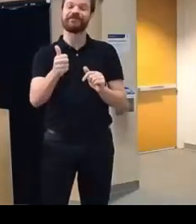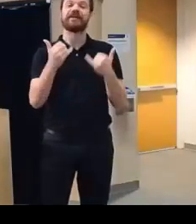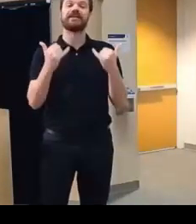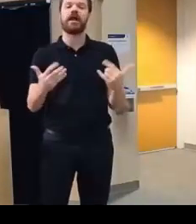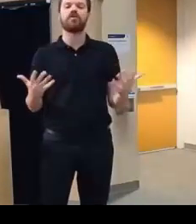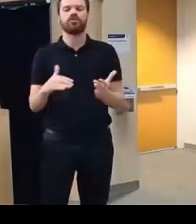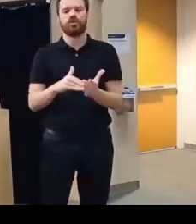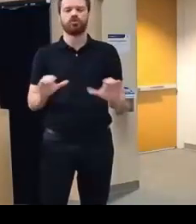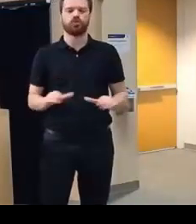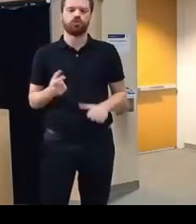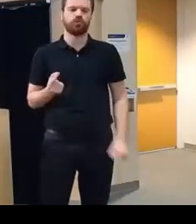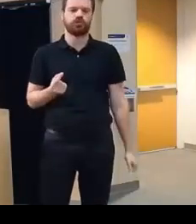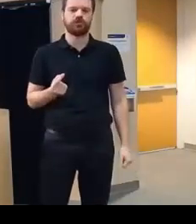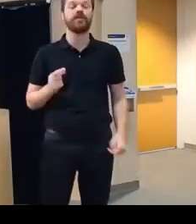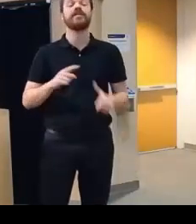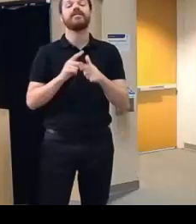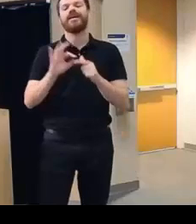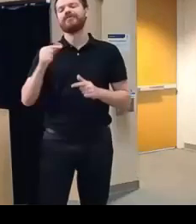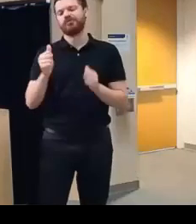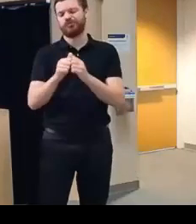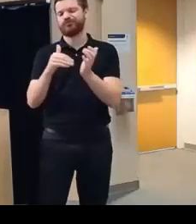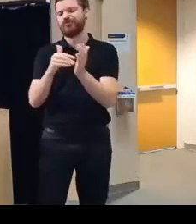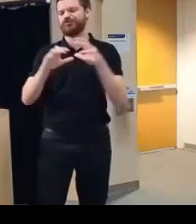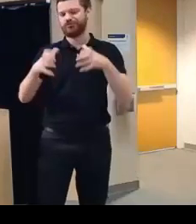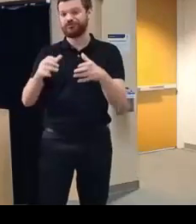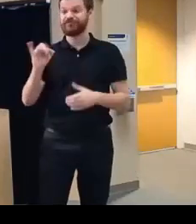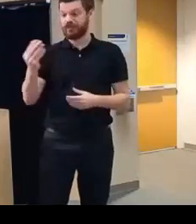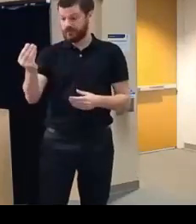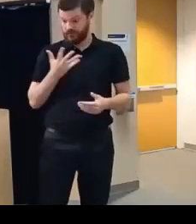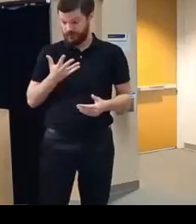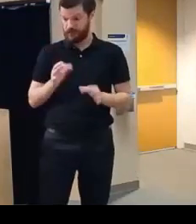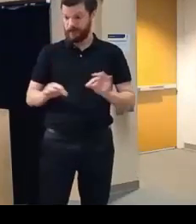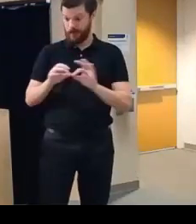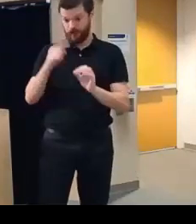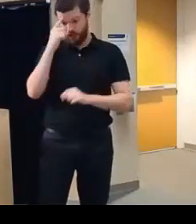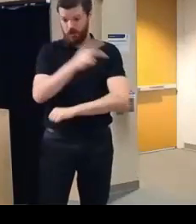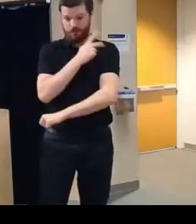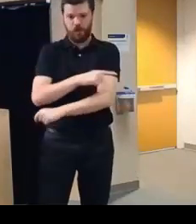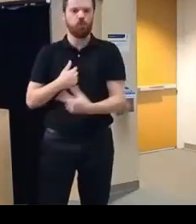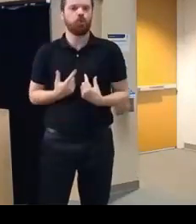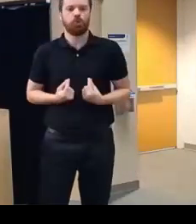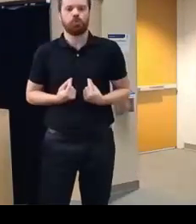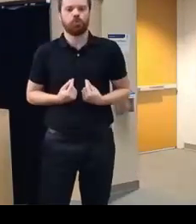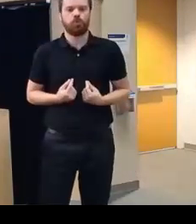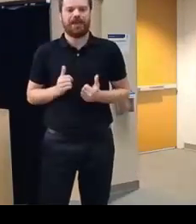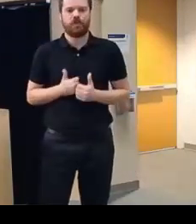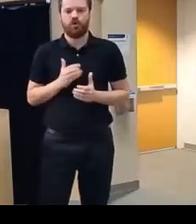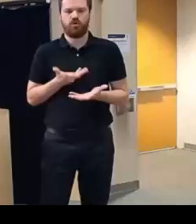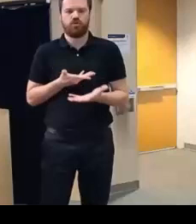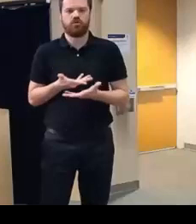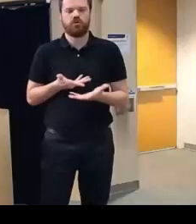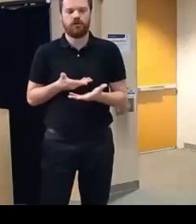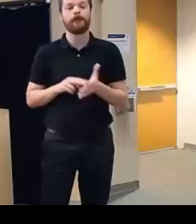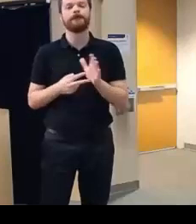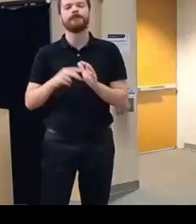it? And this was our focus groups with physicians who really wanted to know, okay, if you're going to tell me this is important to a patient, how am I going to talk to them about that? So they got